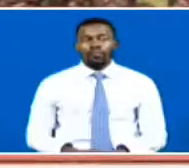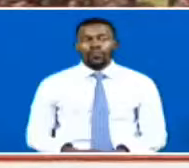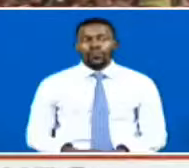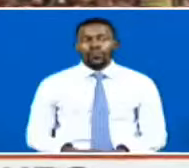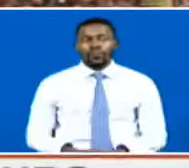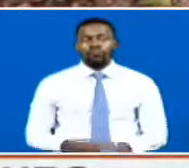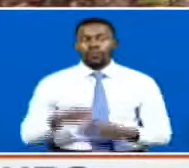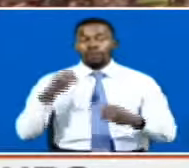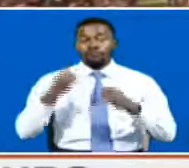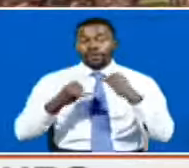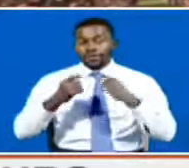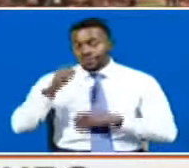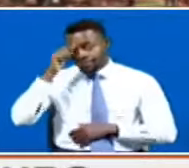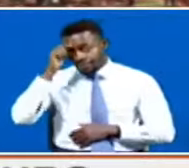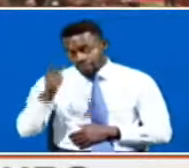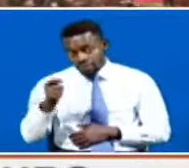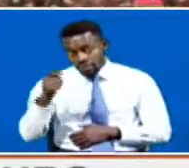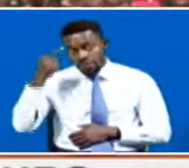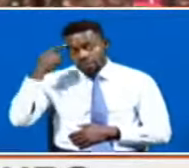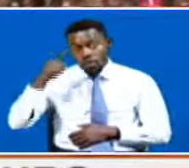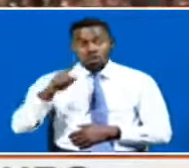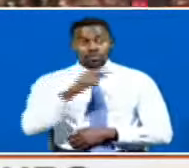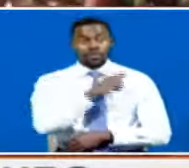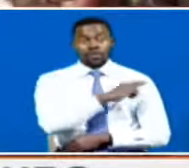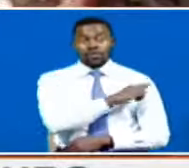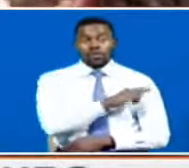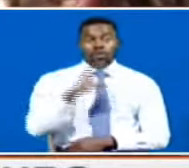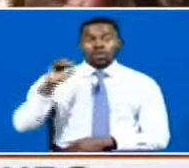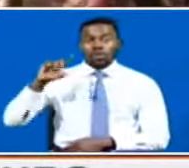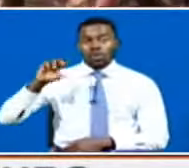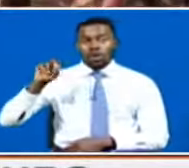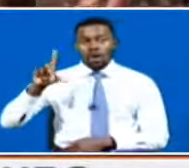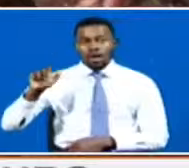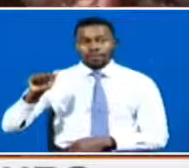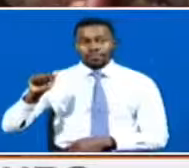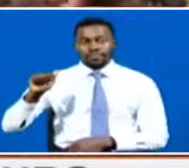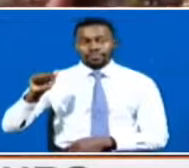The last journey of General Francis Ogolla,